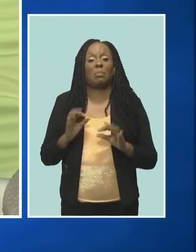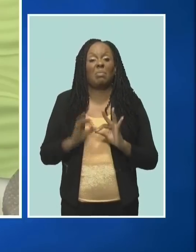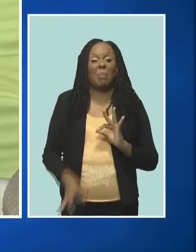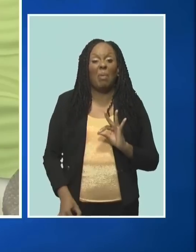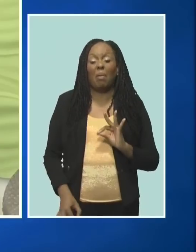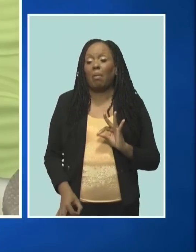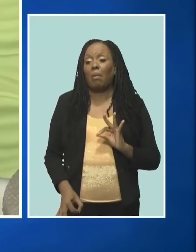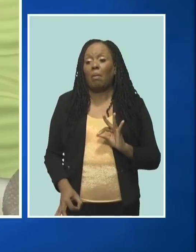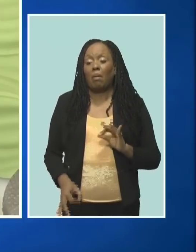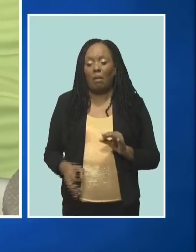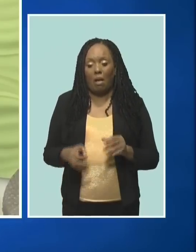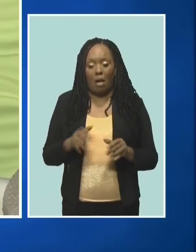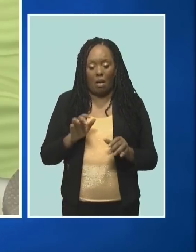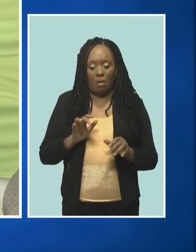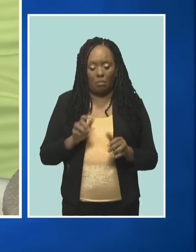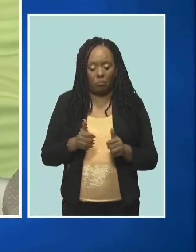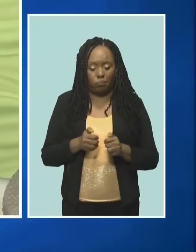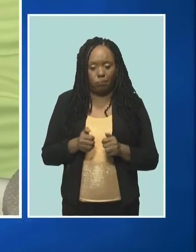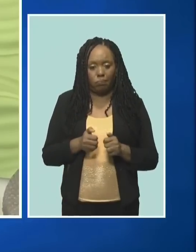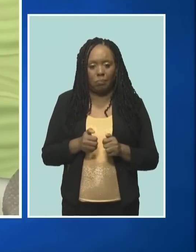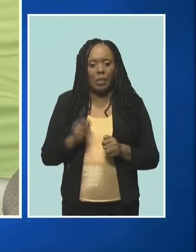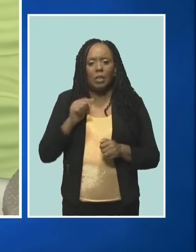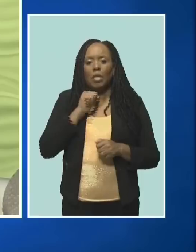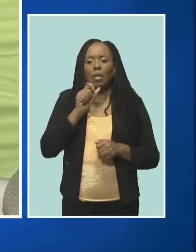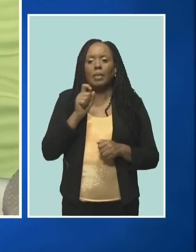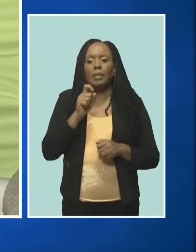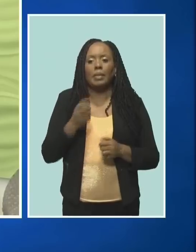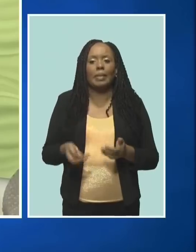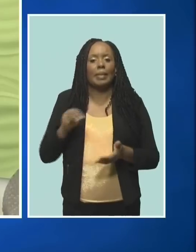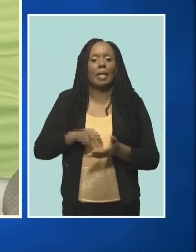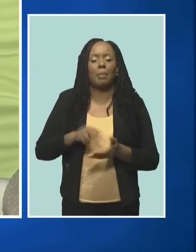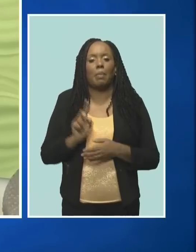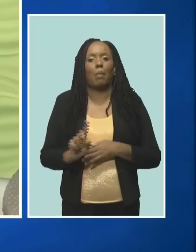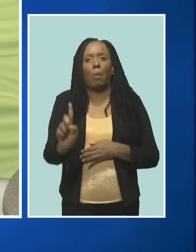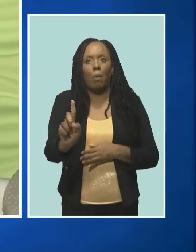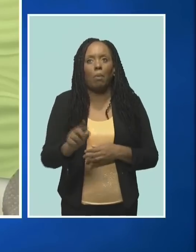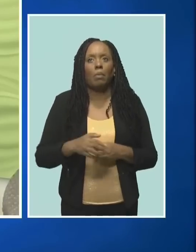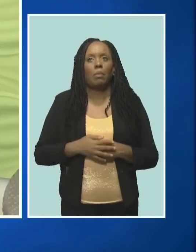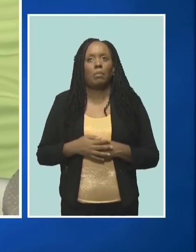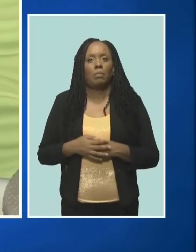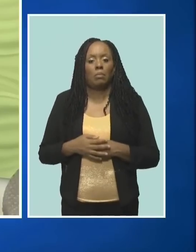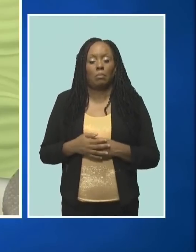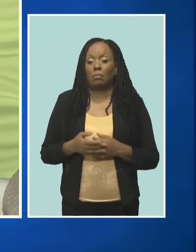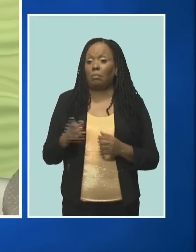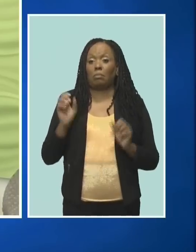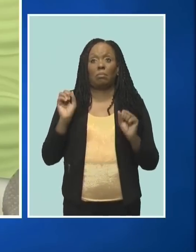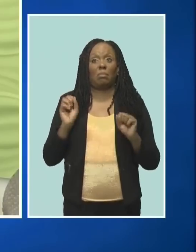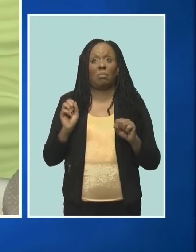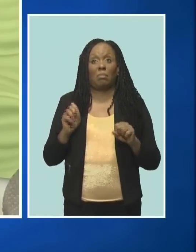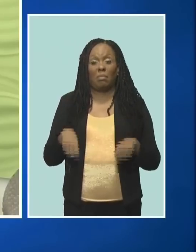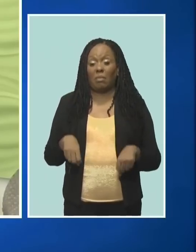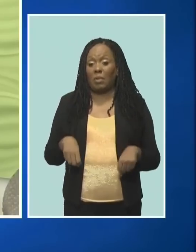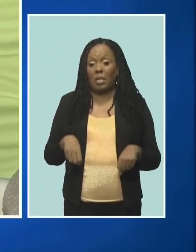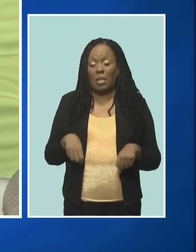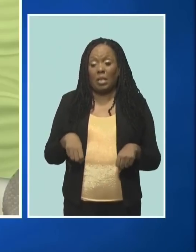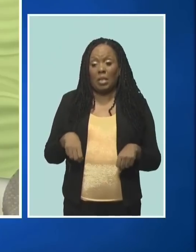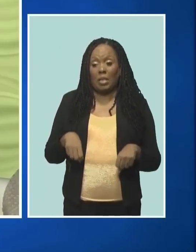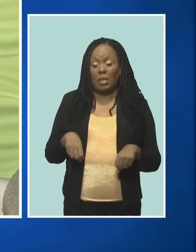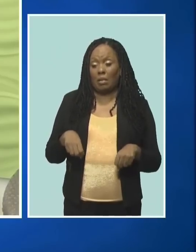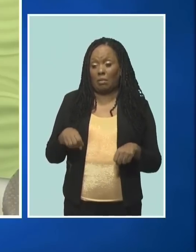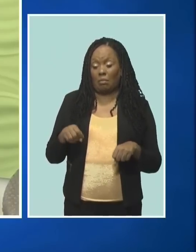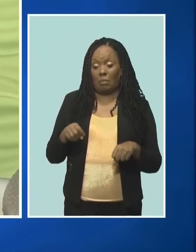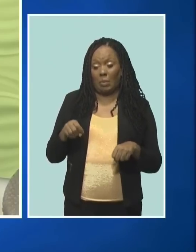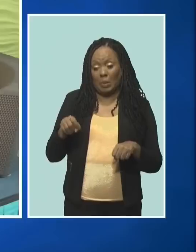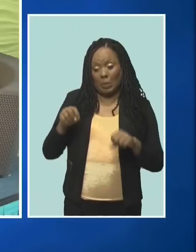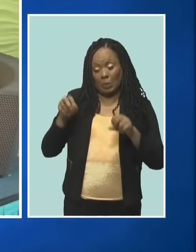whether it be educational, financial, paying for goods and services, actually being able to preview goods and services before paying for